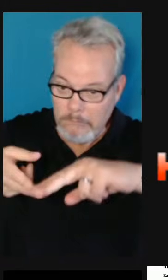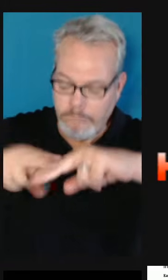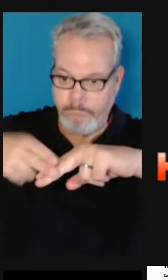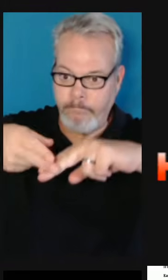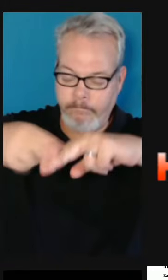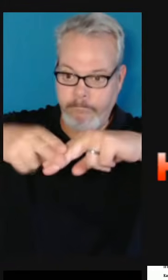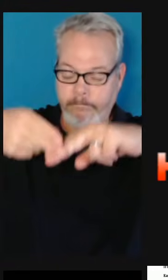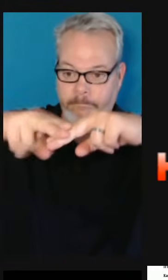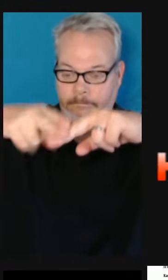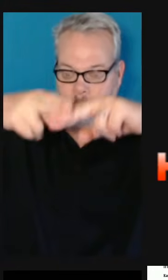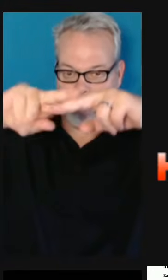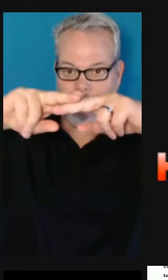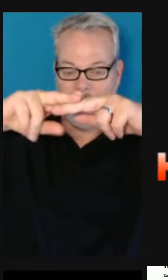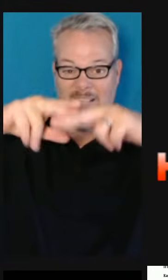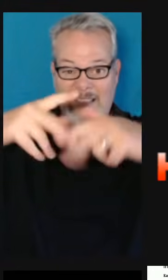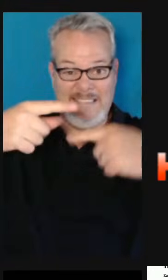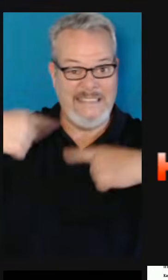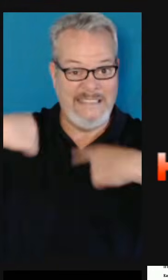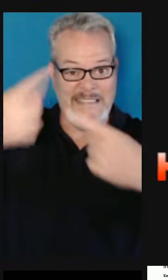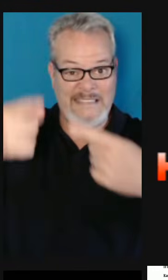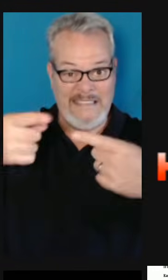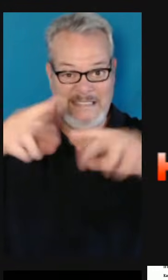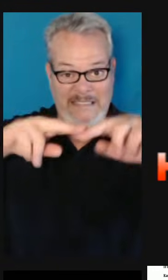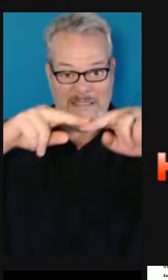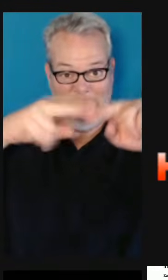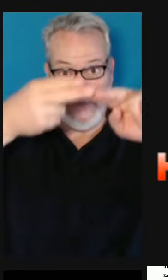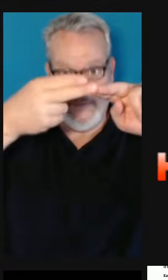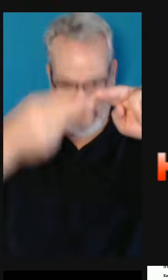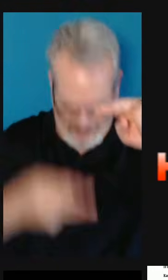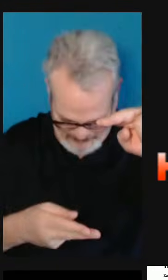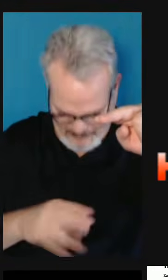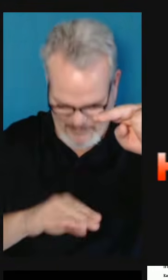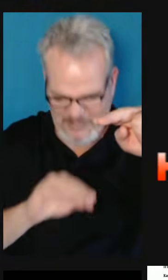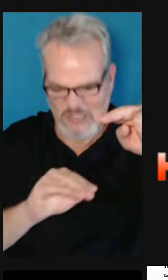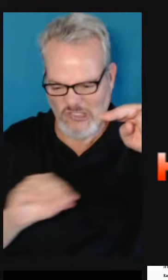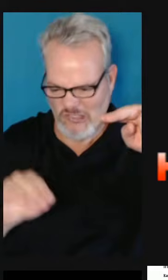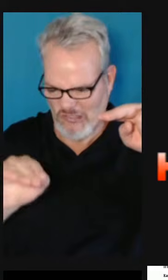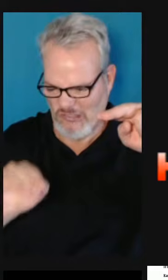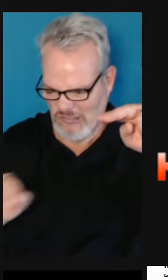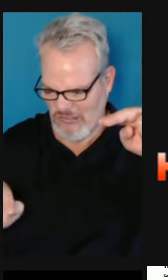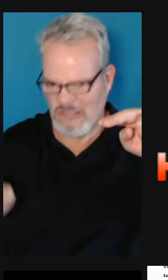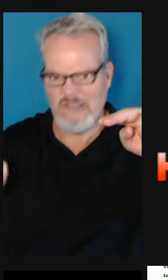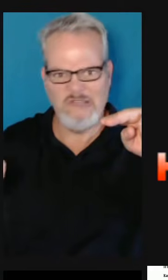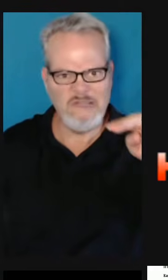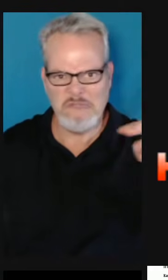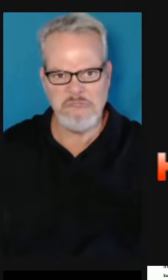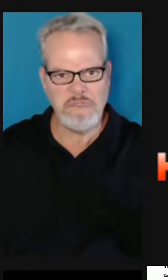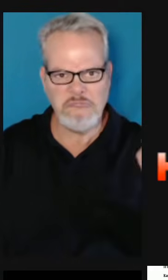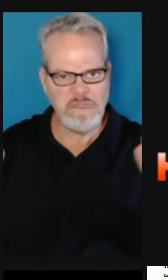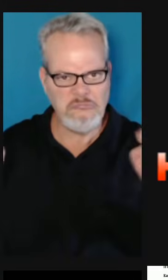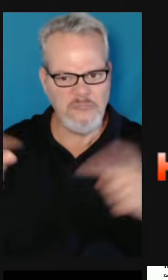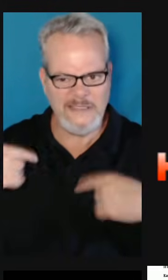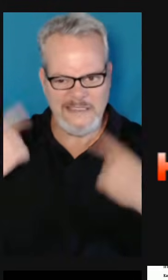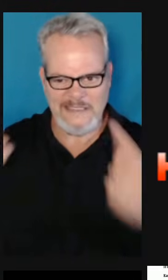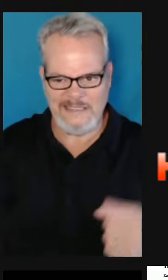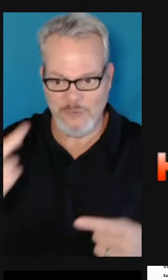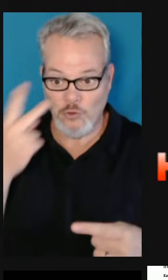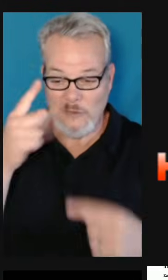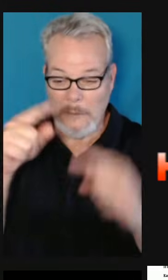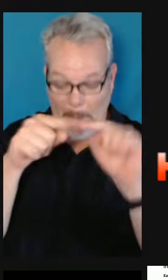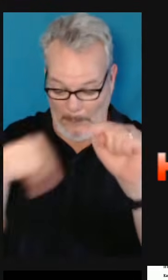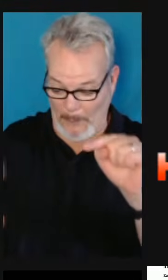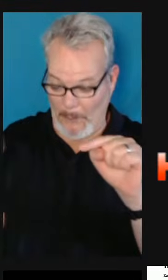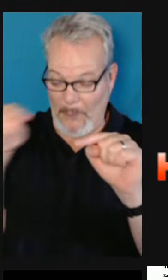really quieting prior to its onset and ever since. And here you see the band of earthquakes in the shallow